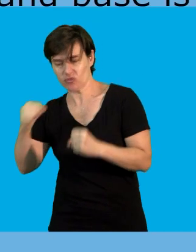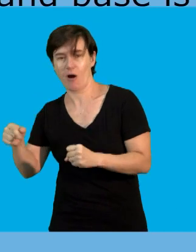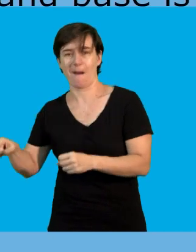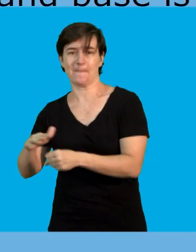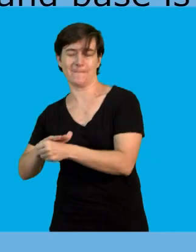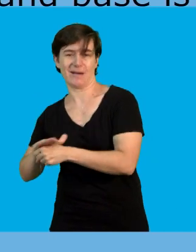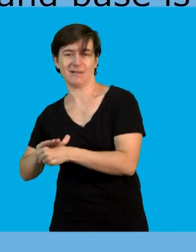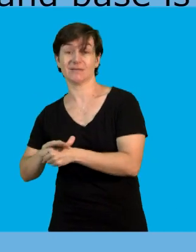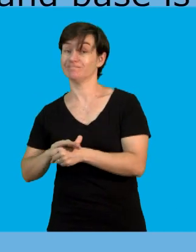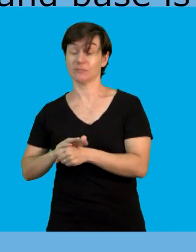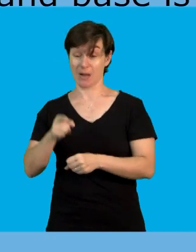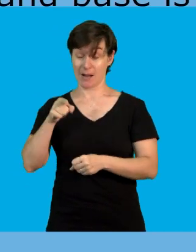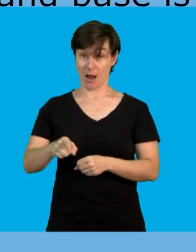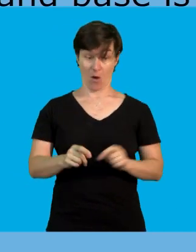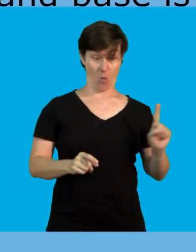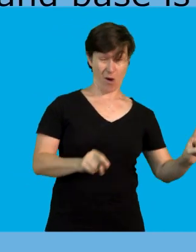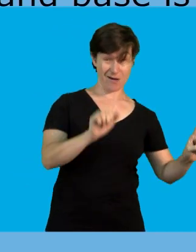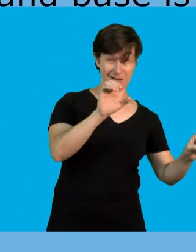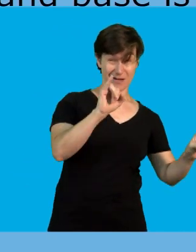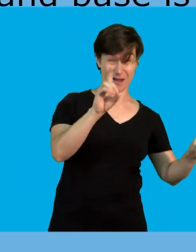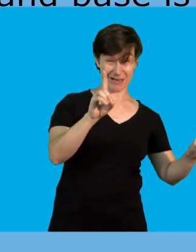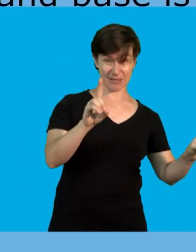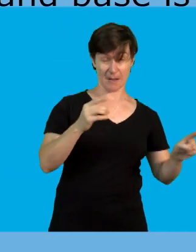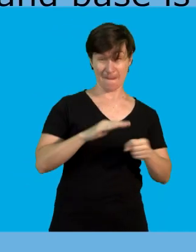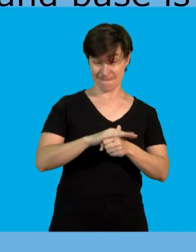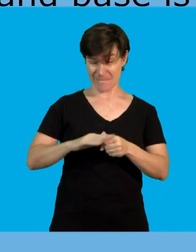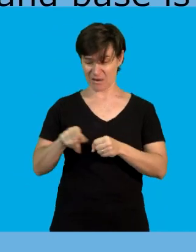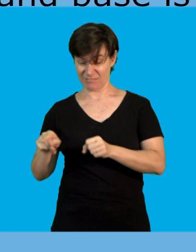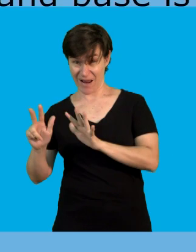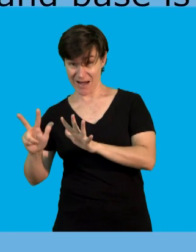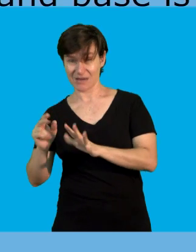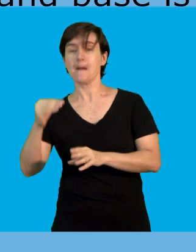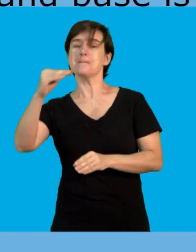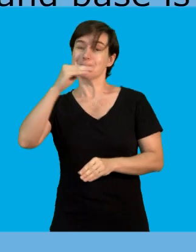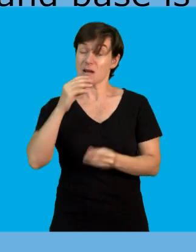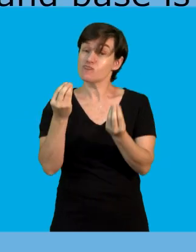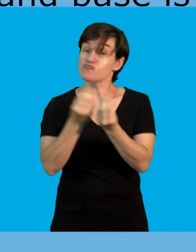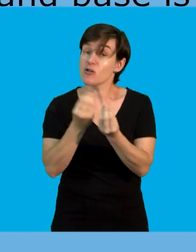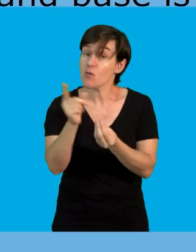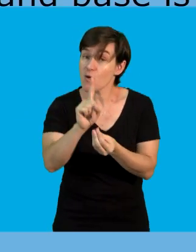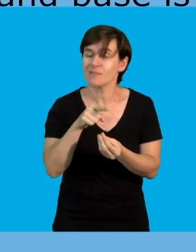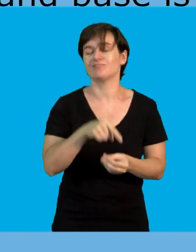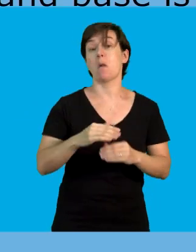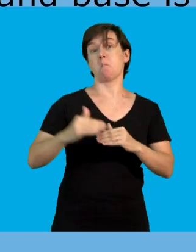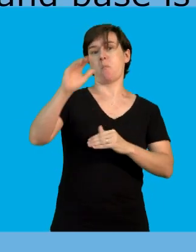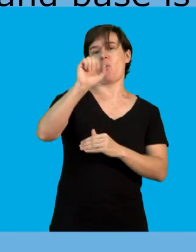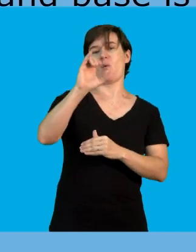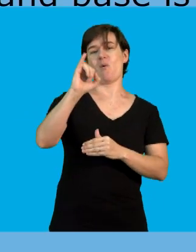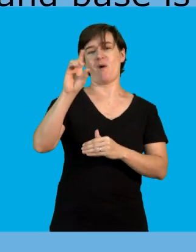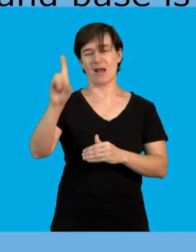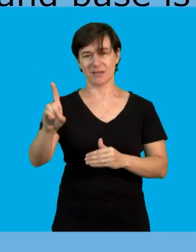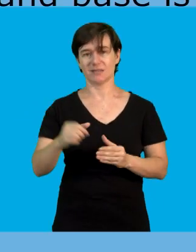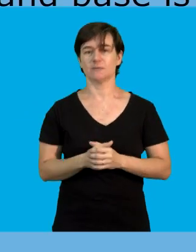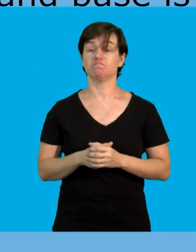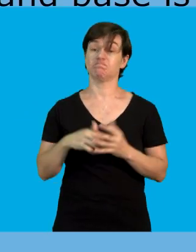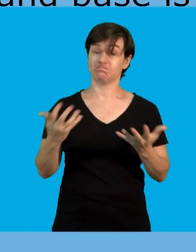now that means the strength of this acid is much higher compared to the strength of this base. So whenever we are reacting an acid